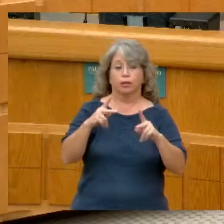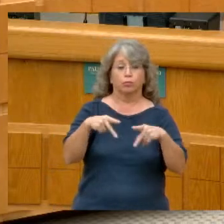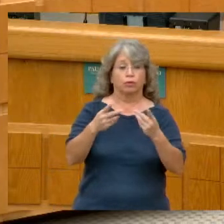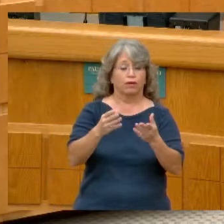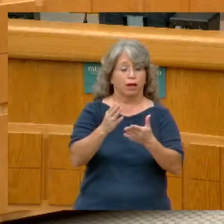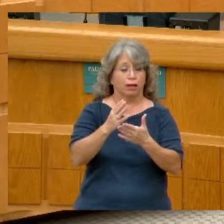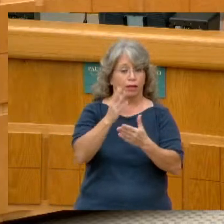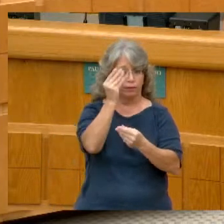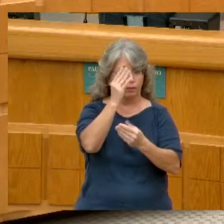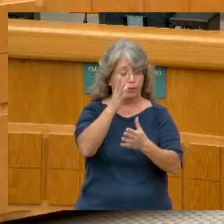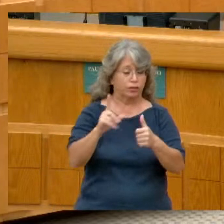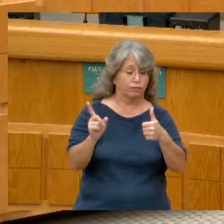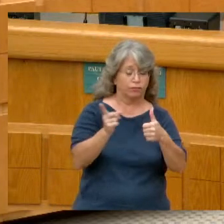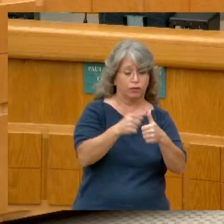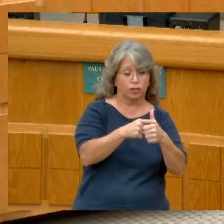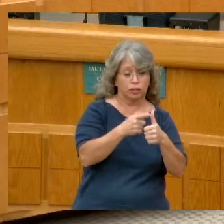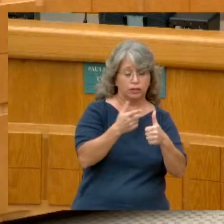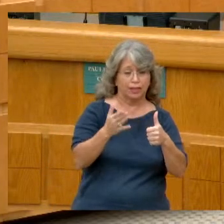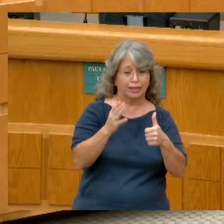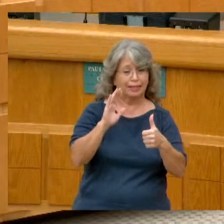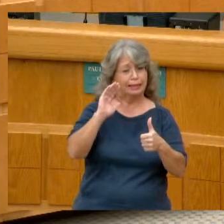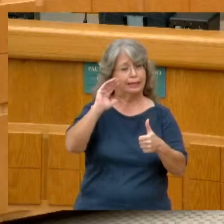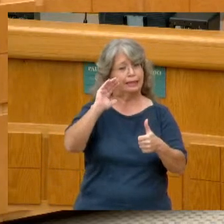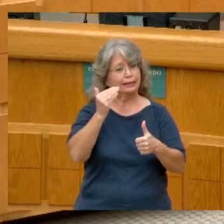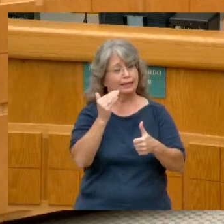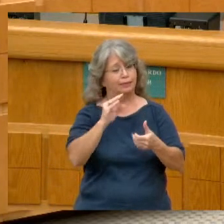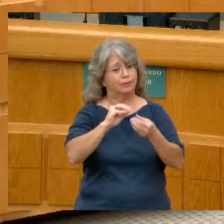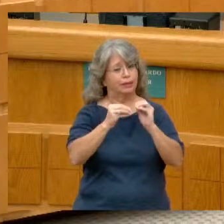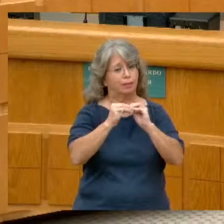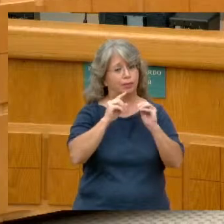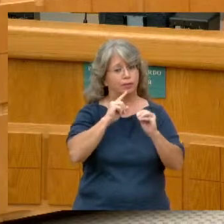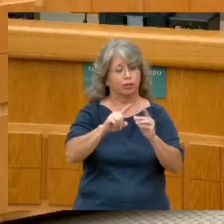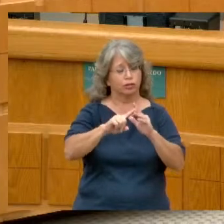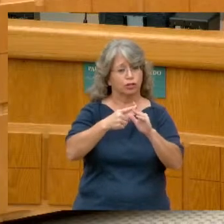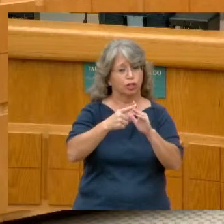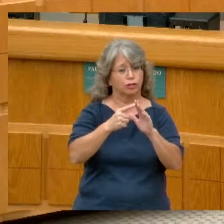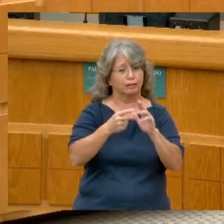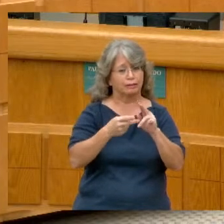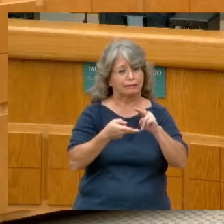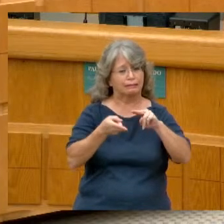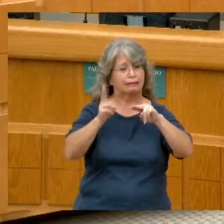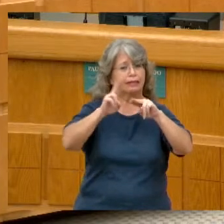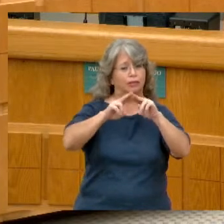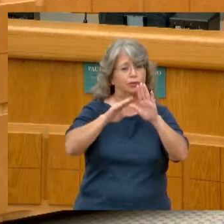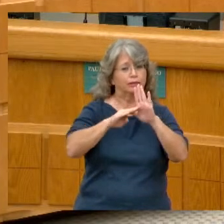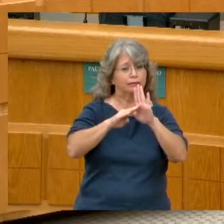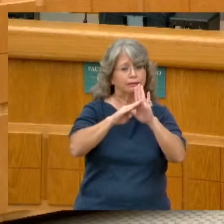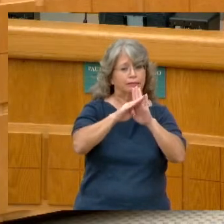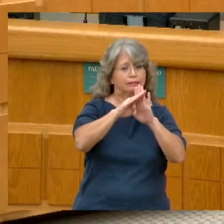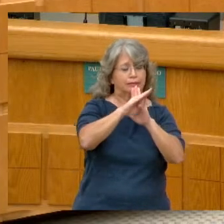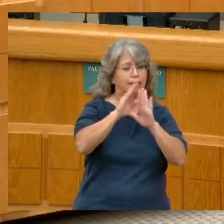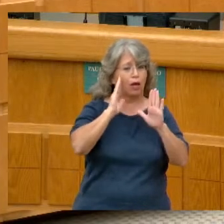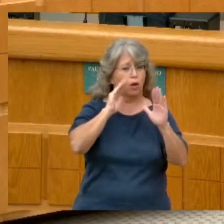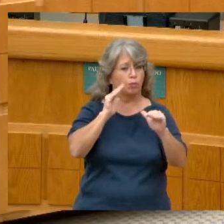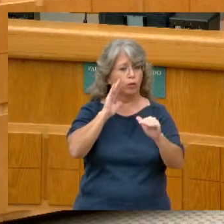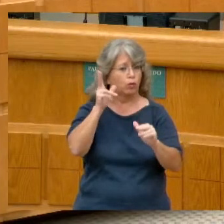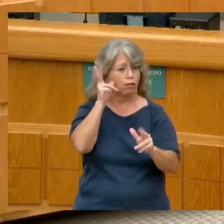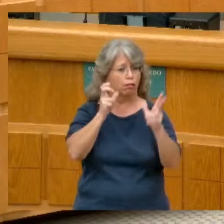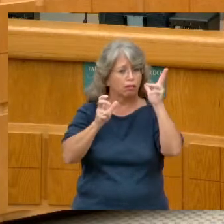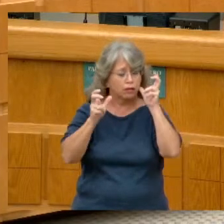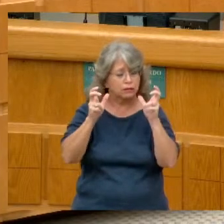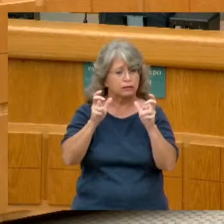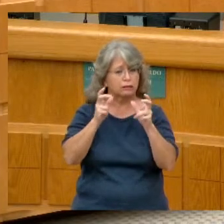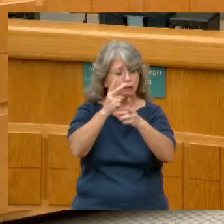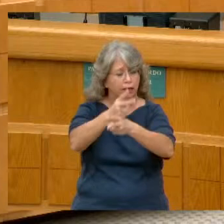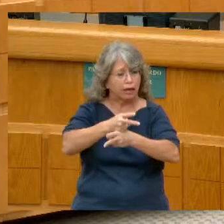First, it appears the numbers are ticking back up, and that's a concern, so I hope you'll listen closely to Dr. Bird today